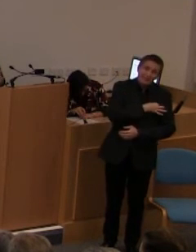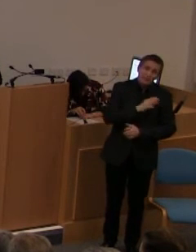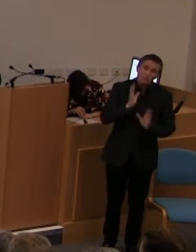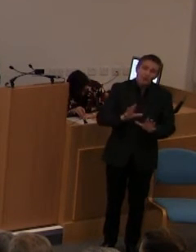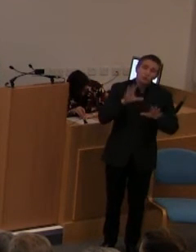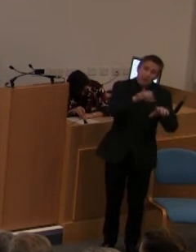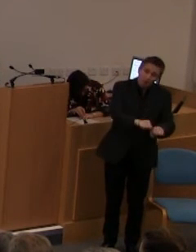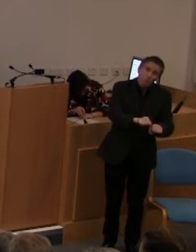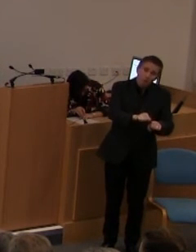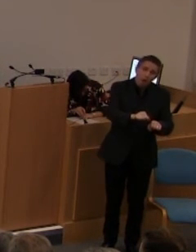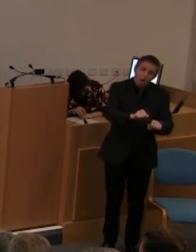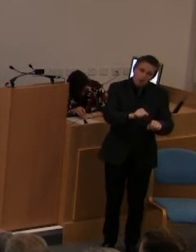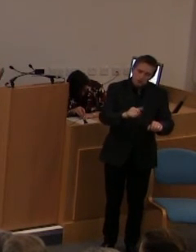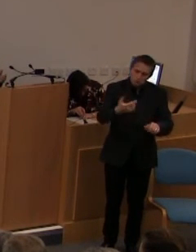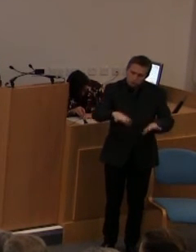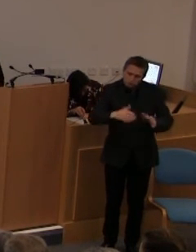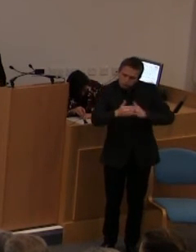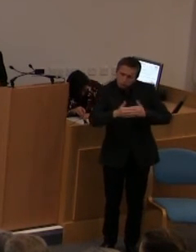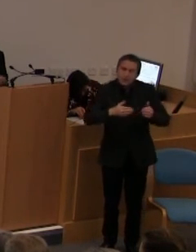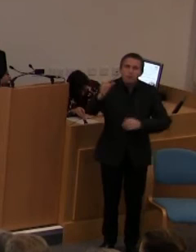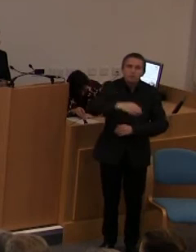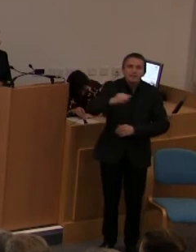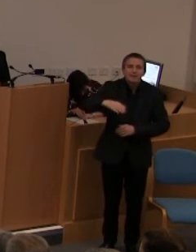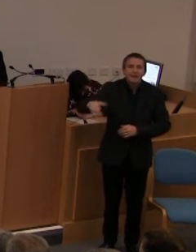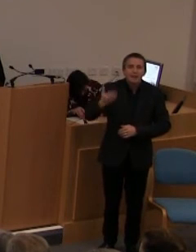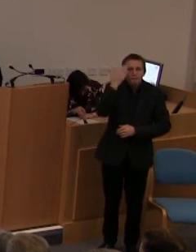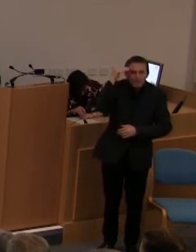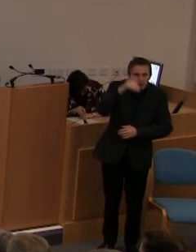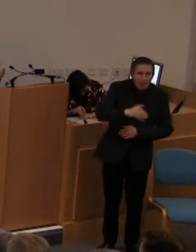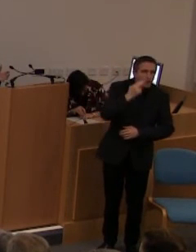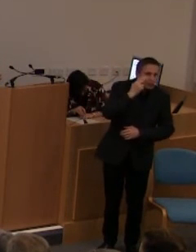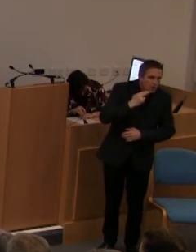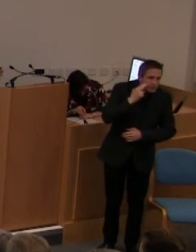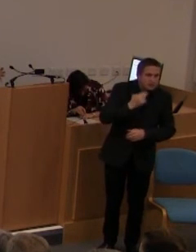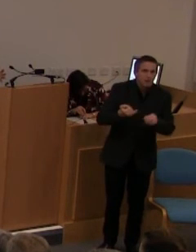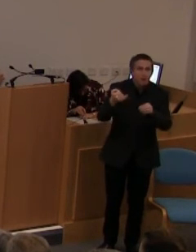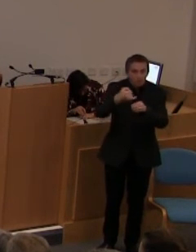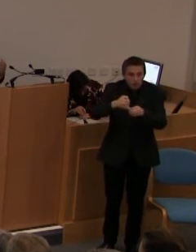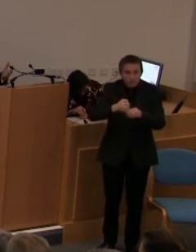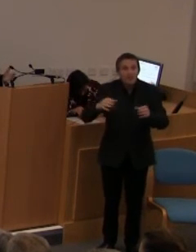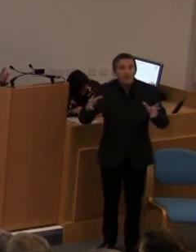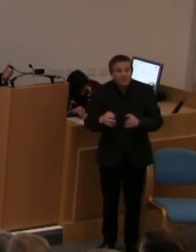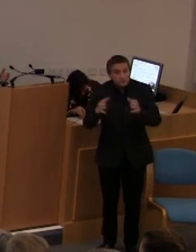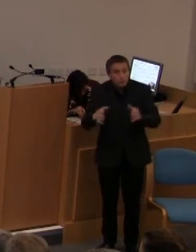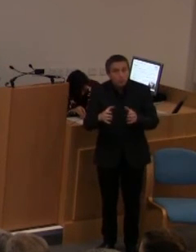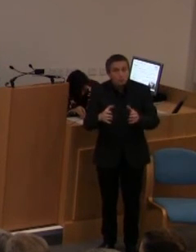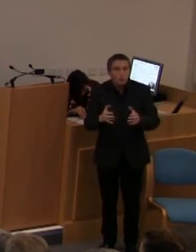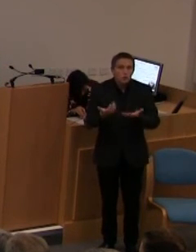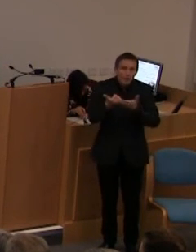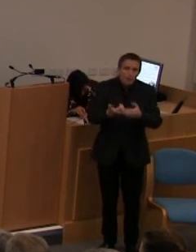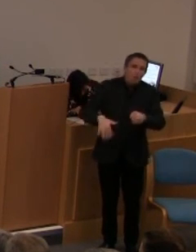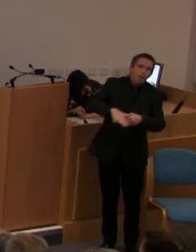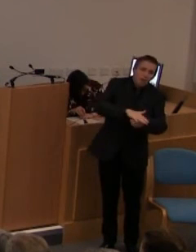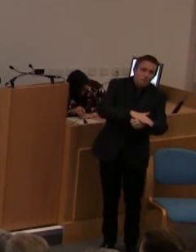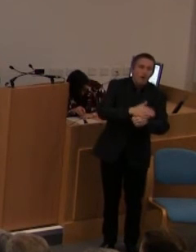We brought in other professionals, mental health nurses, pharmacists, physiotherapists and such like to support the work the